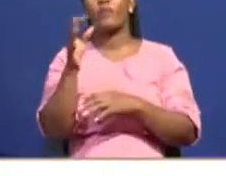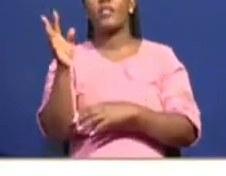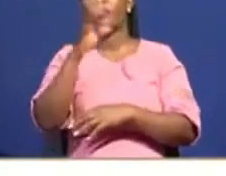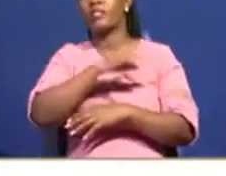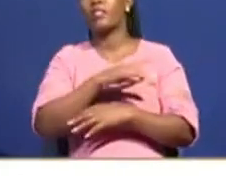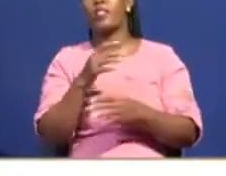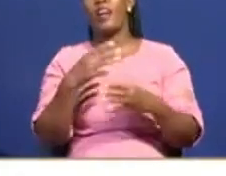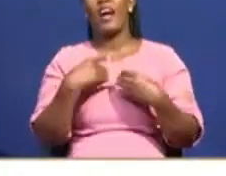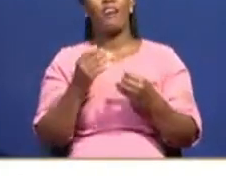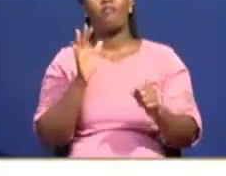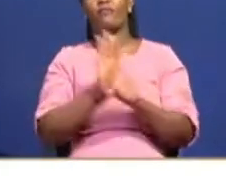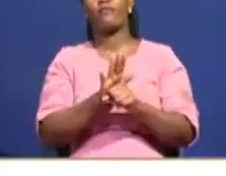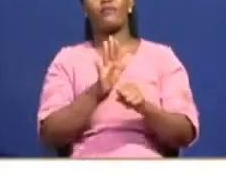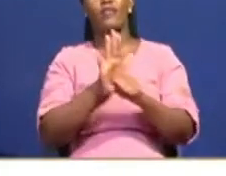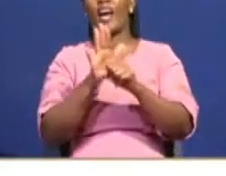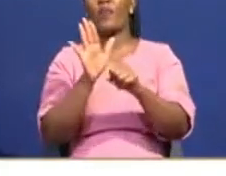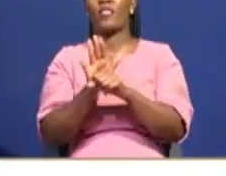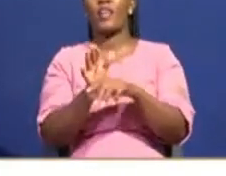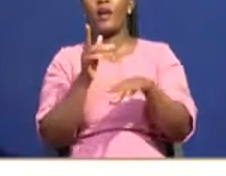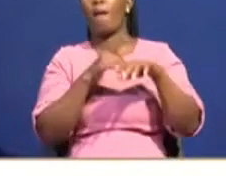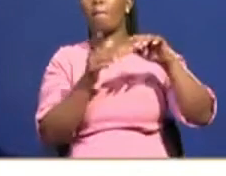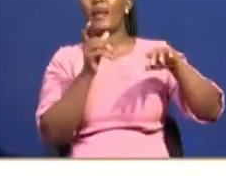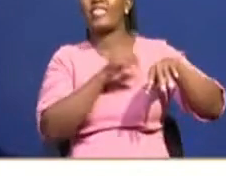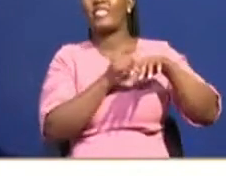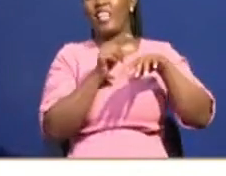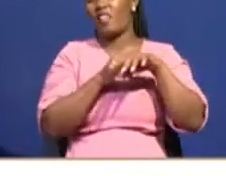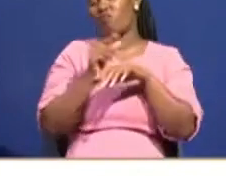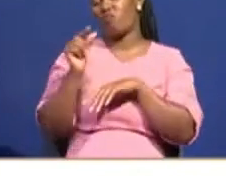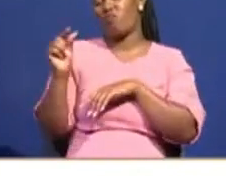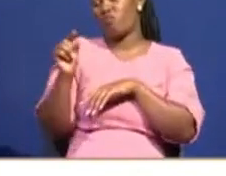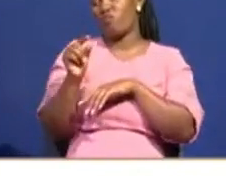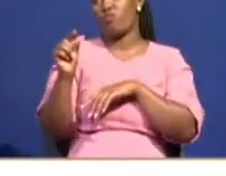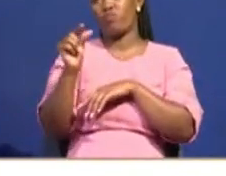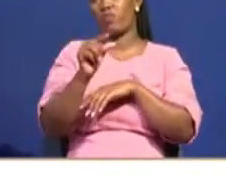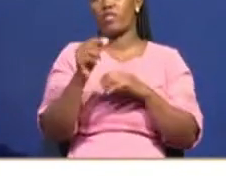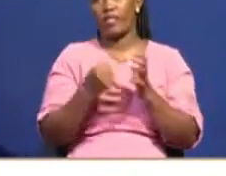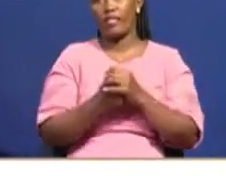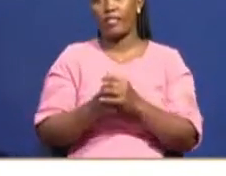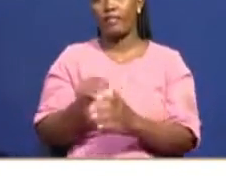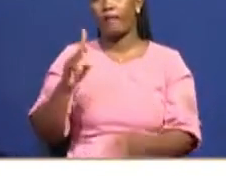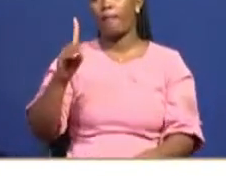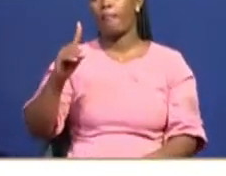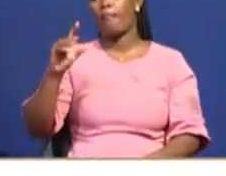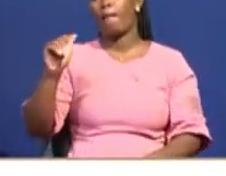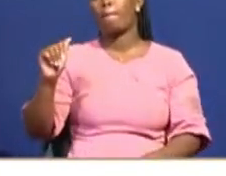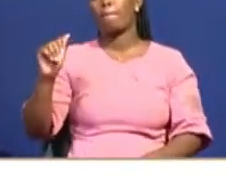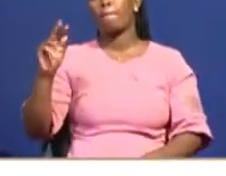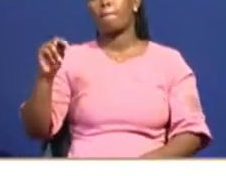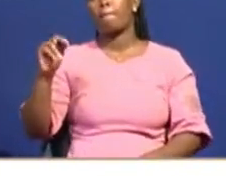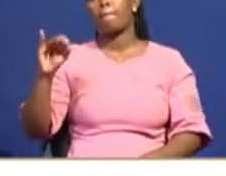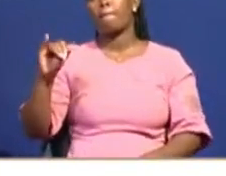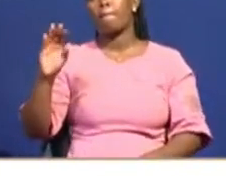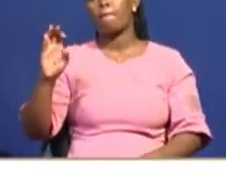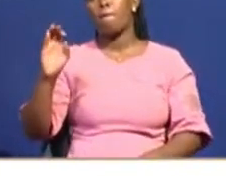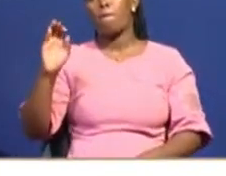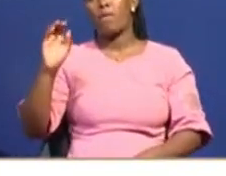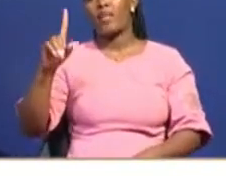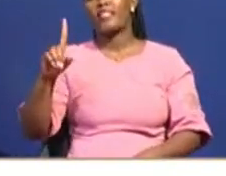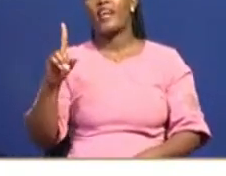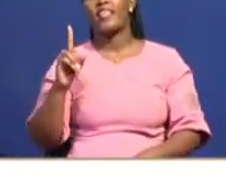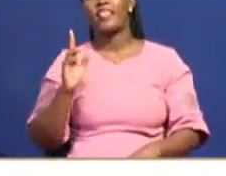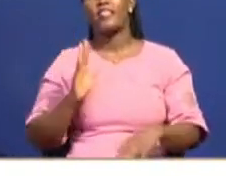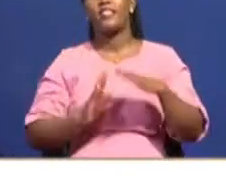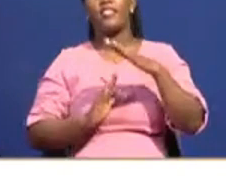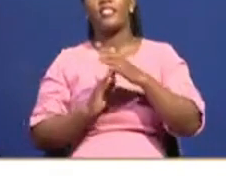But then again, in the time we have, we'll manage what we can. Daniel Wanjuki, not Nathaniel, is the lead